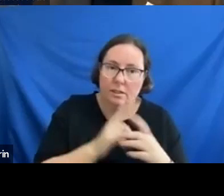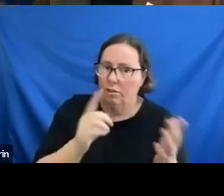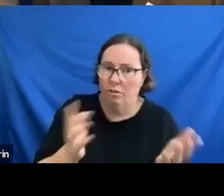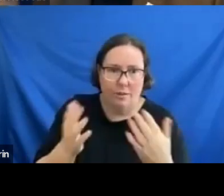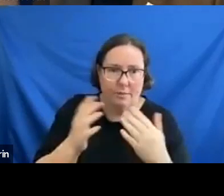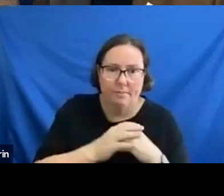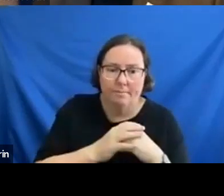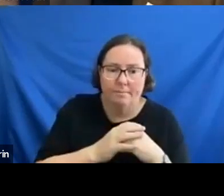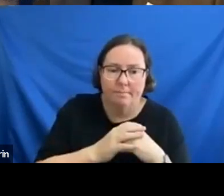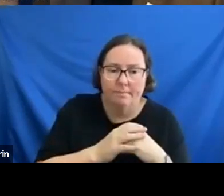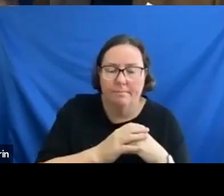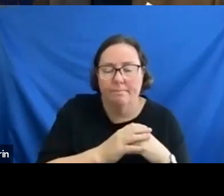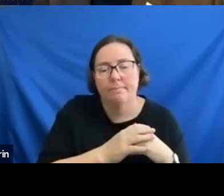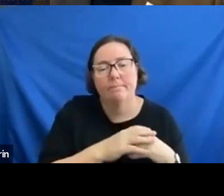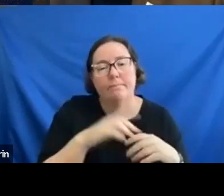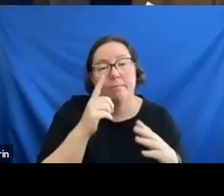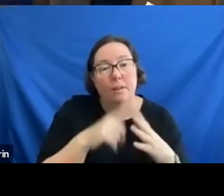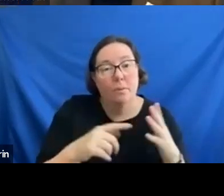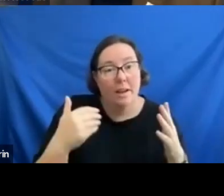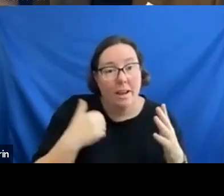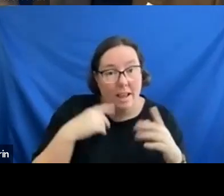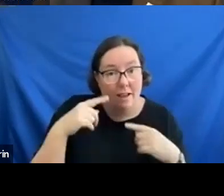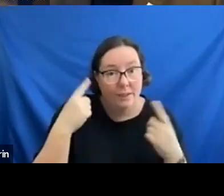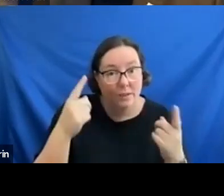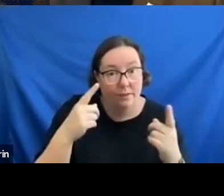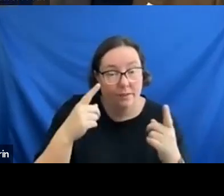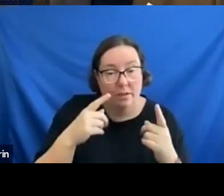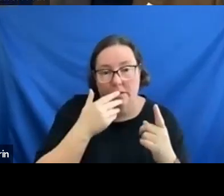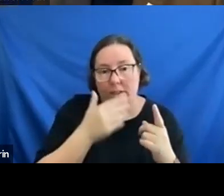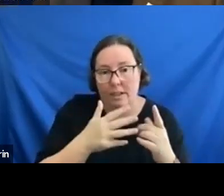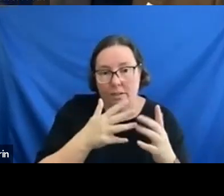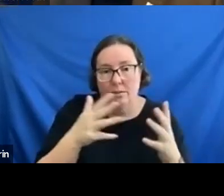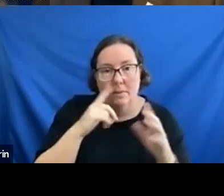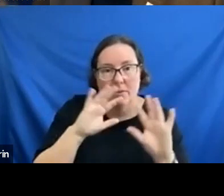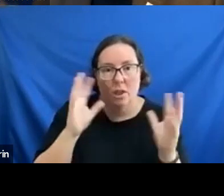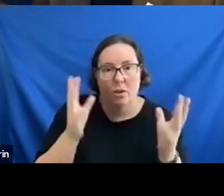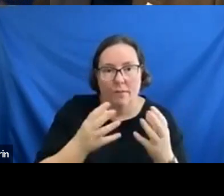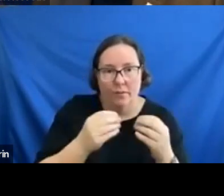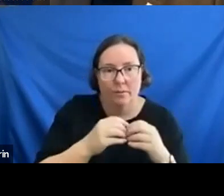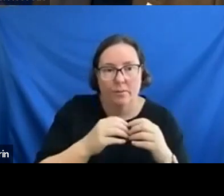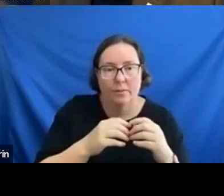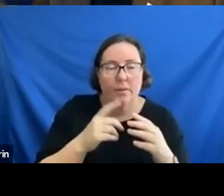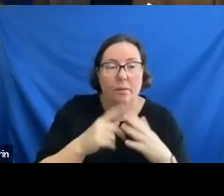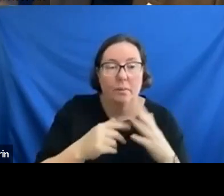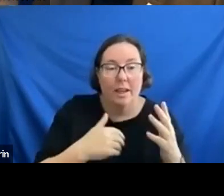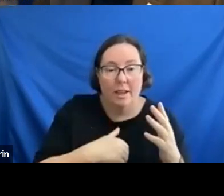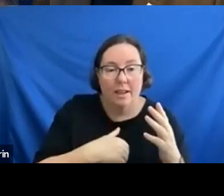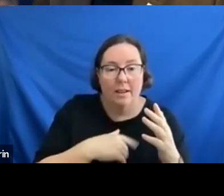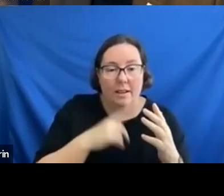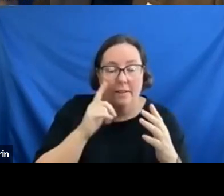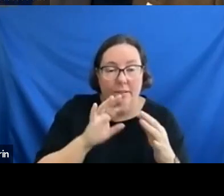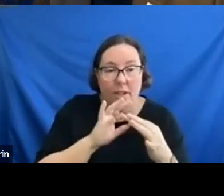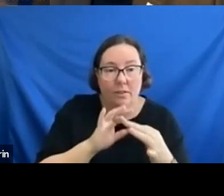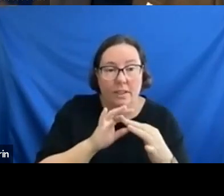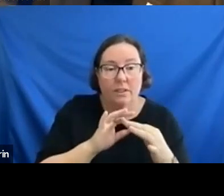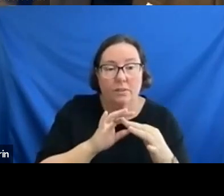yeah. So, so what I have in terms of, and thank you so much for the overview, what I have with